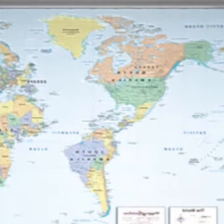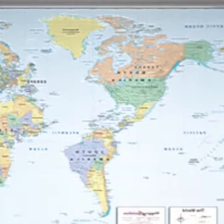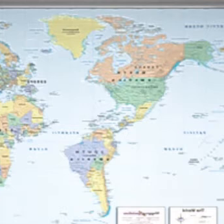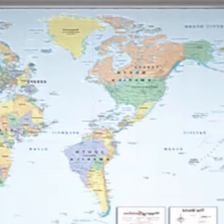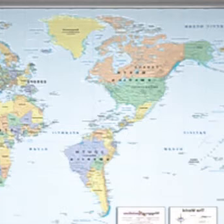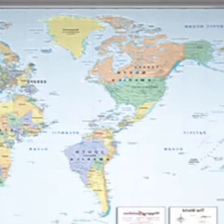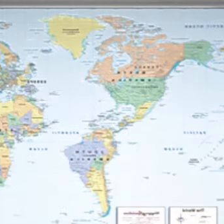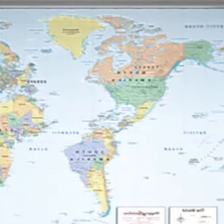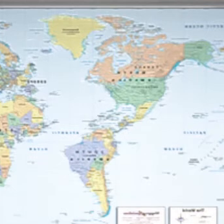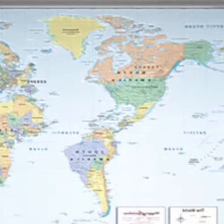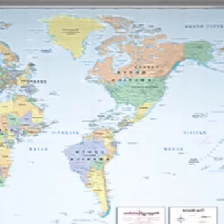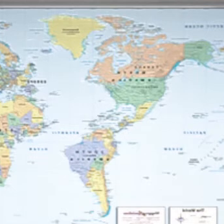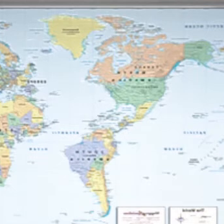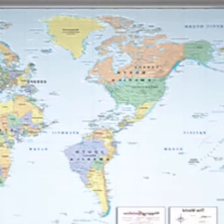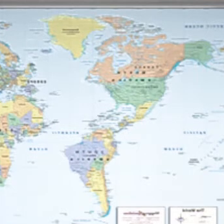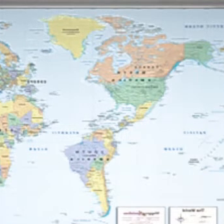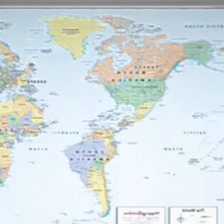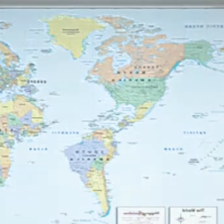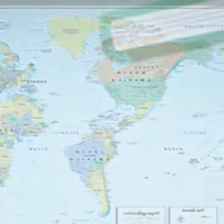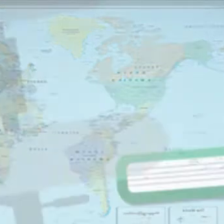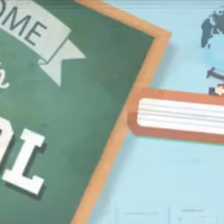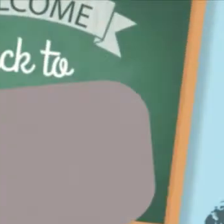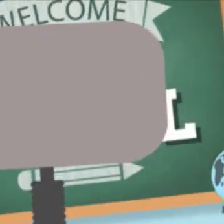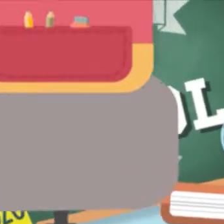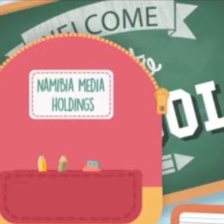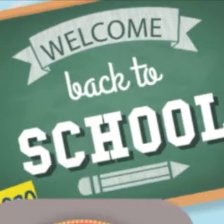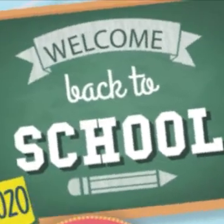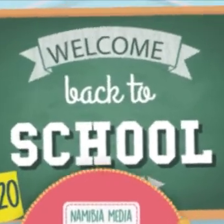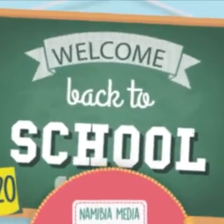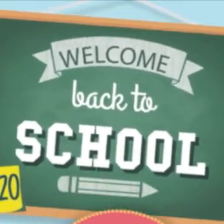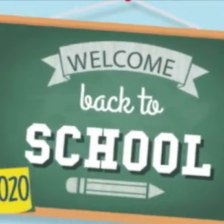let's head right over for week 4, lesson 4.